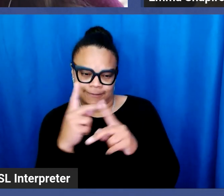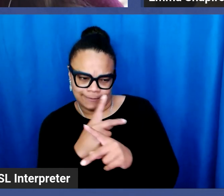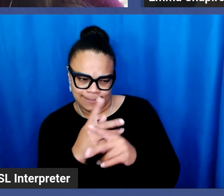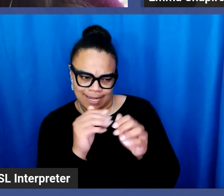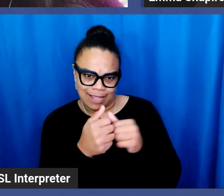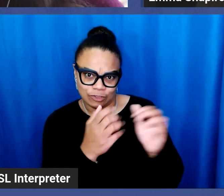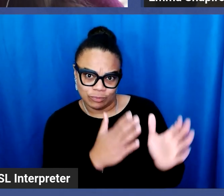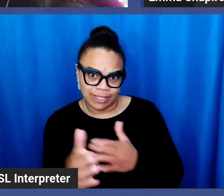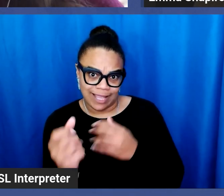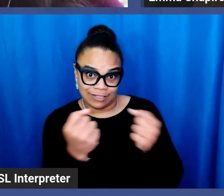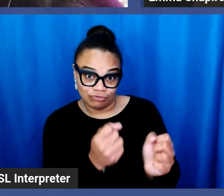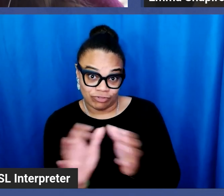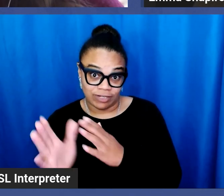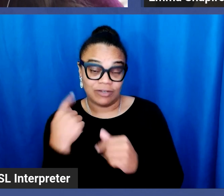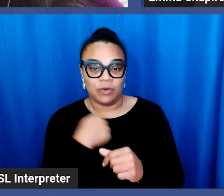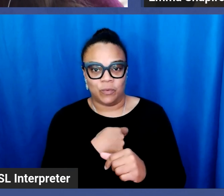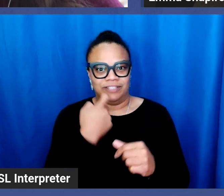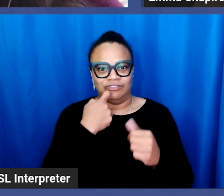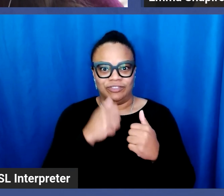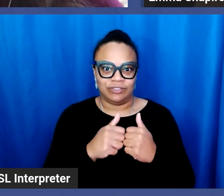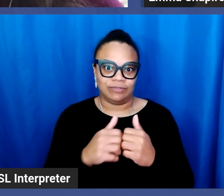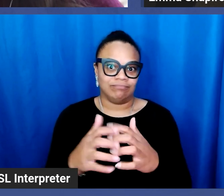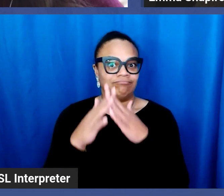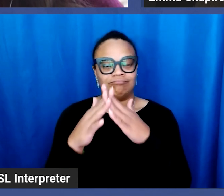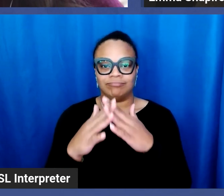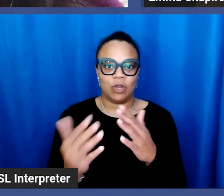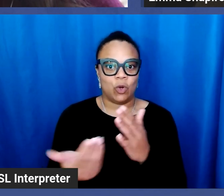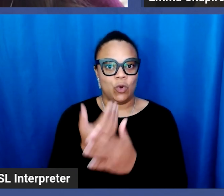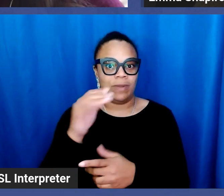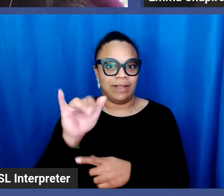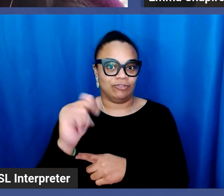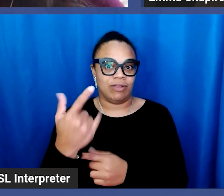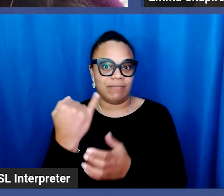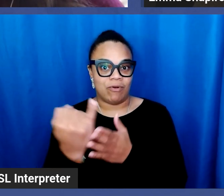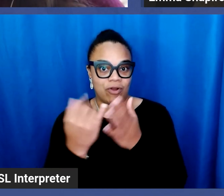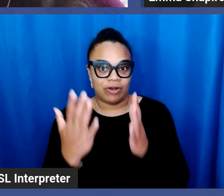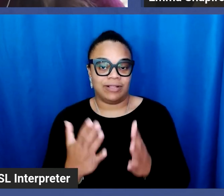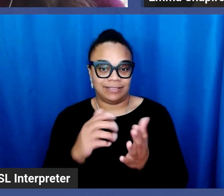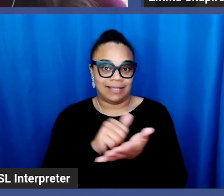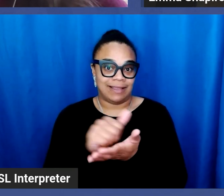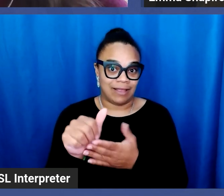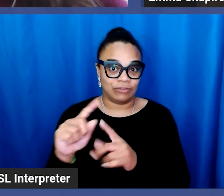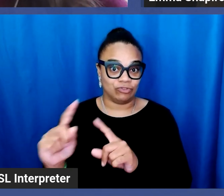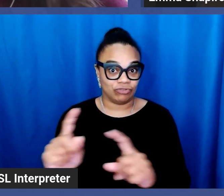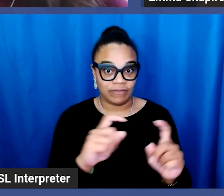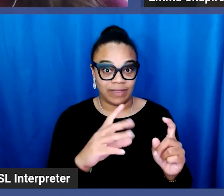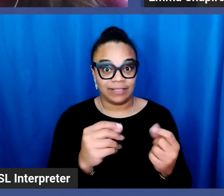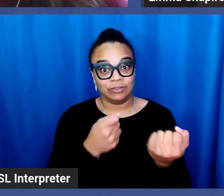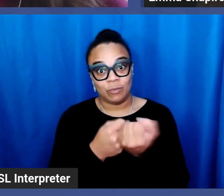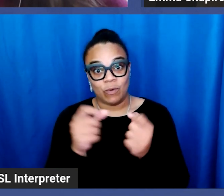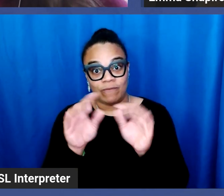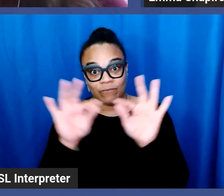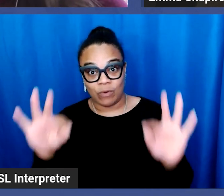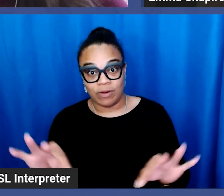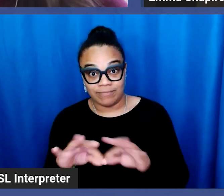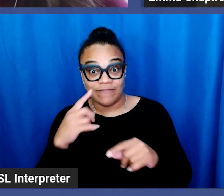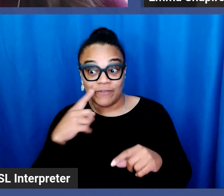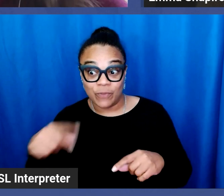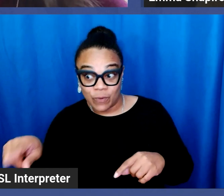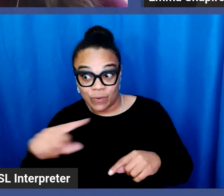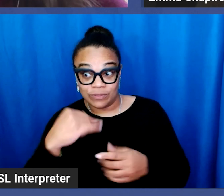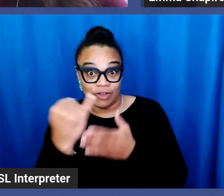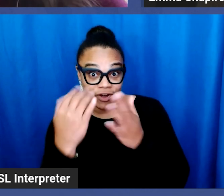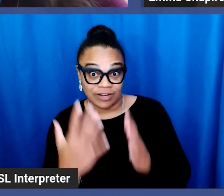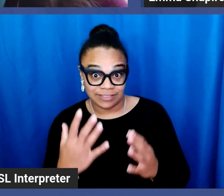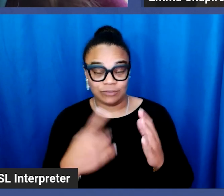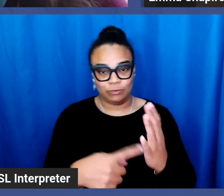we've just launched a new Instagram artist account survey and report form for artists to show us what's happening inside